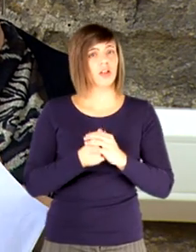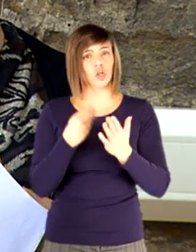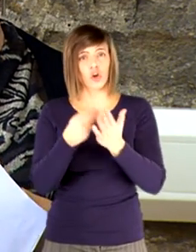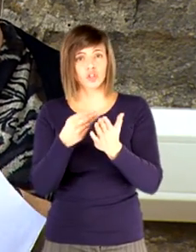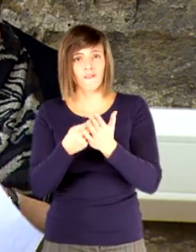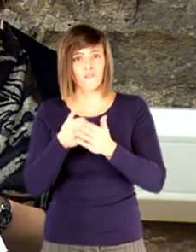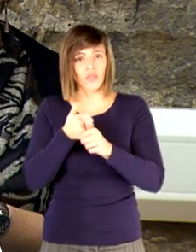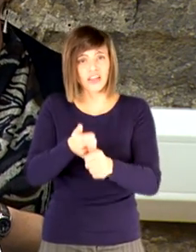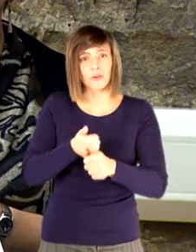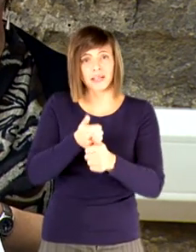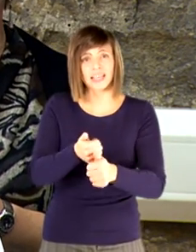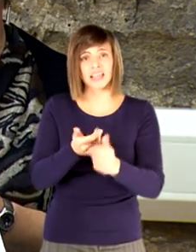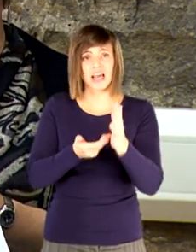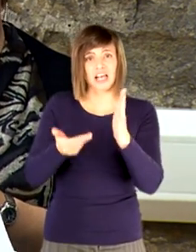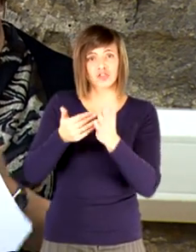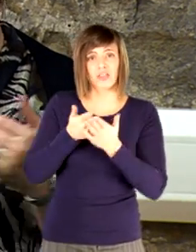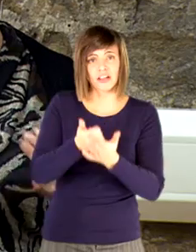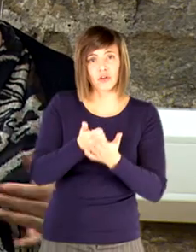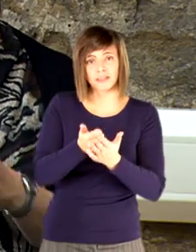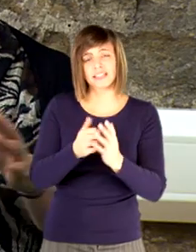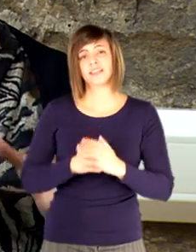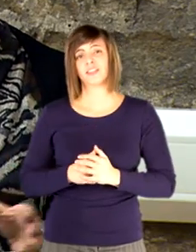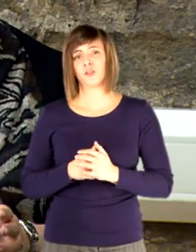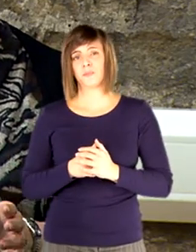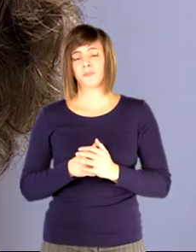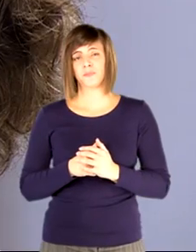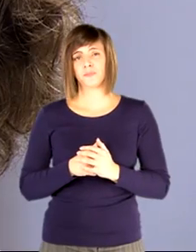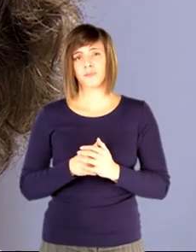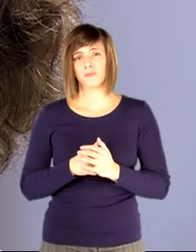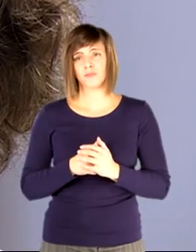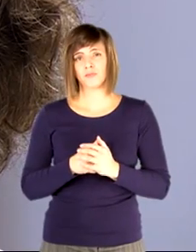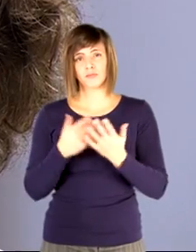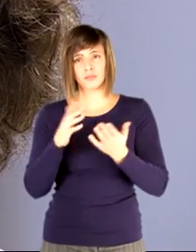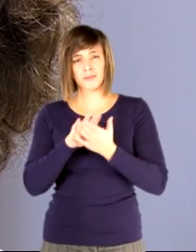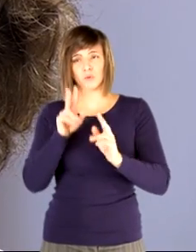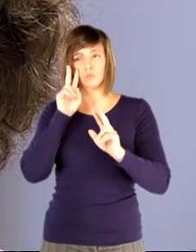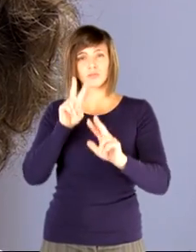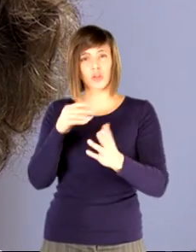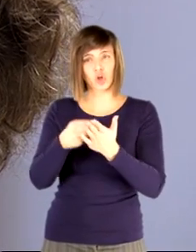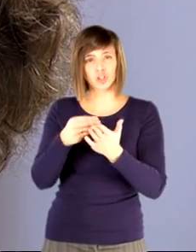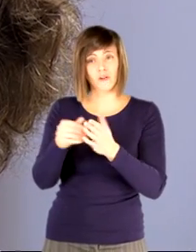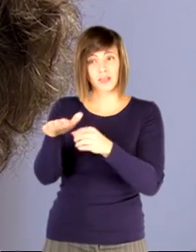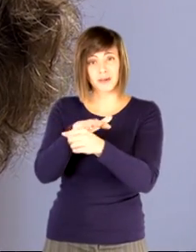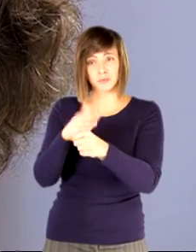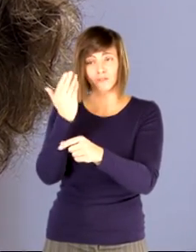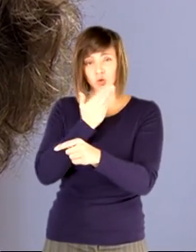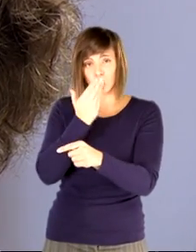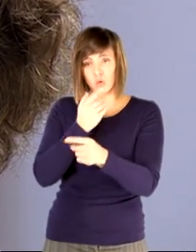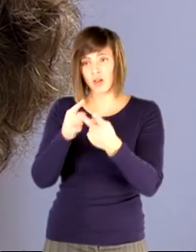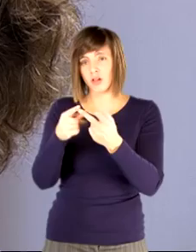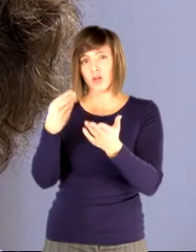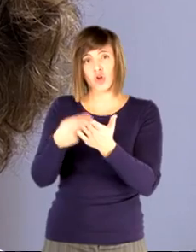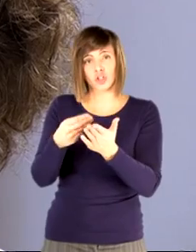for example, of therapies in addition to the general placement costs. So you've got to look at the cost of the placement